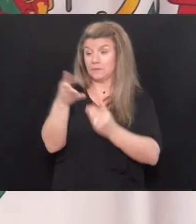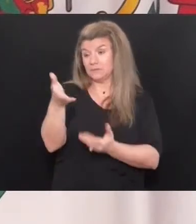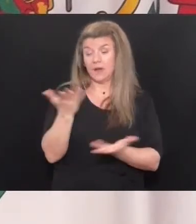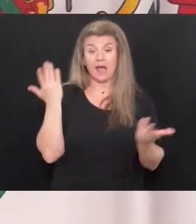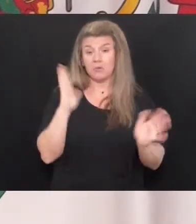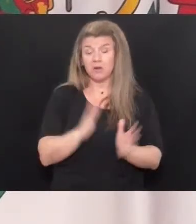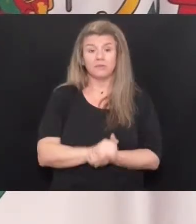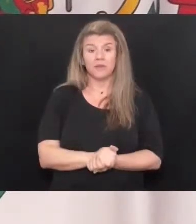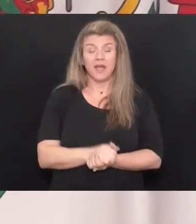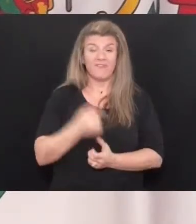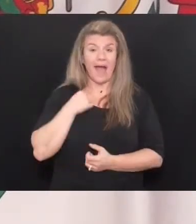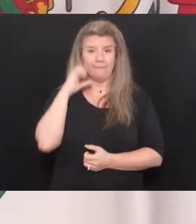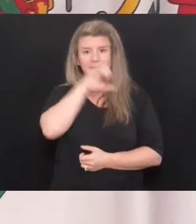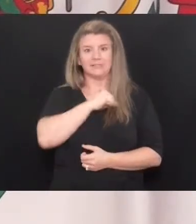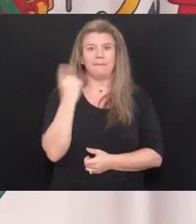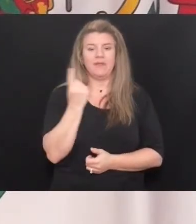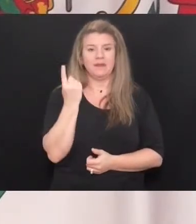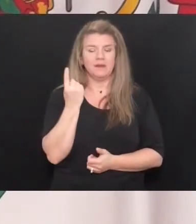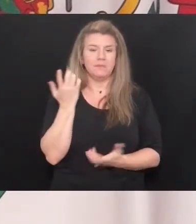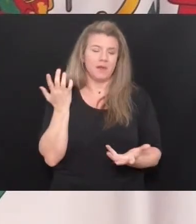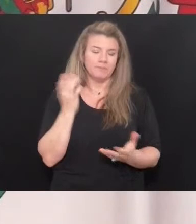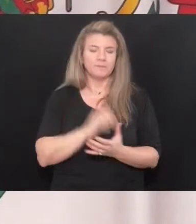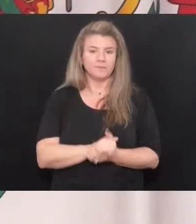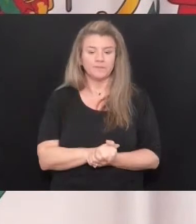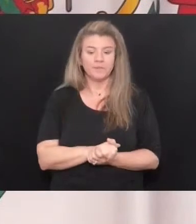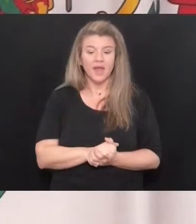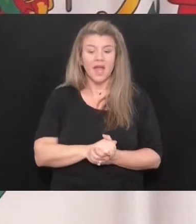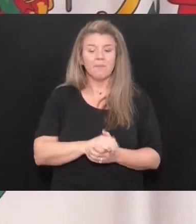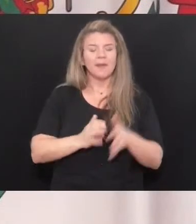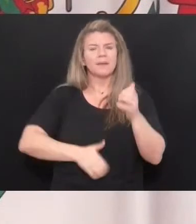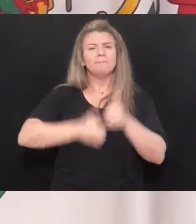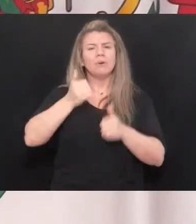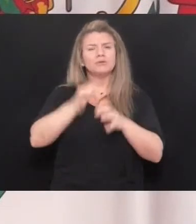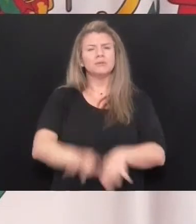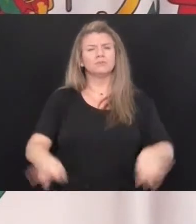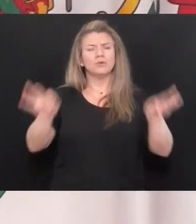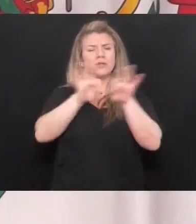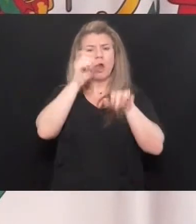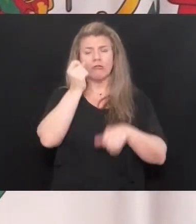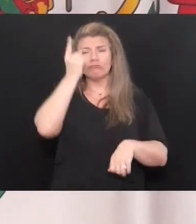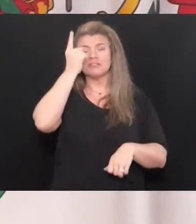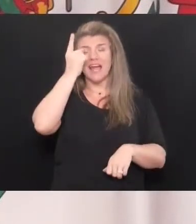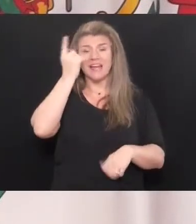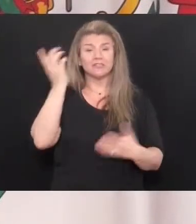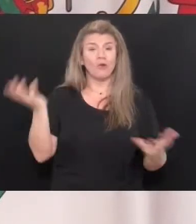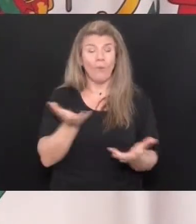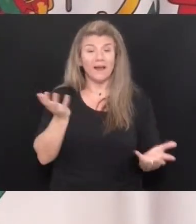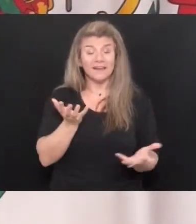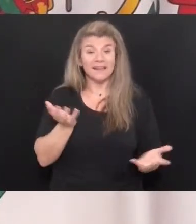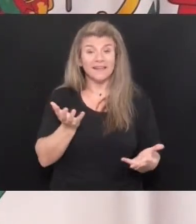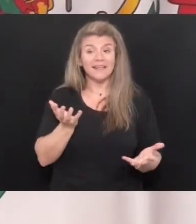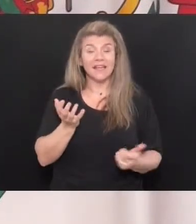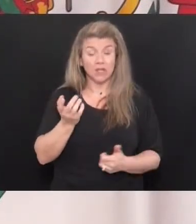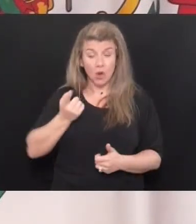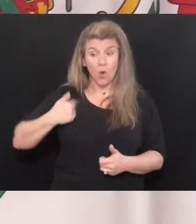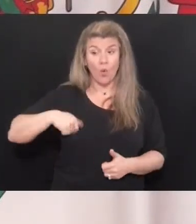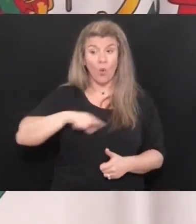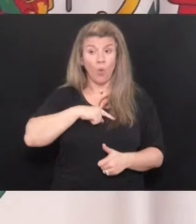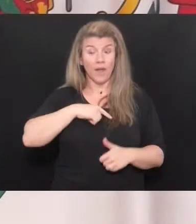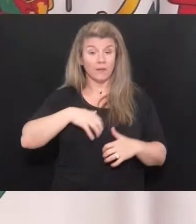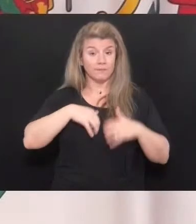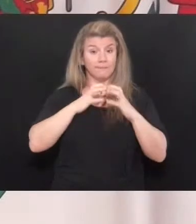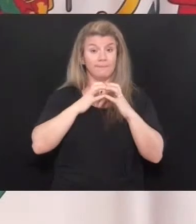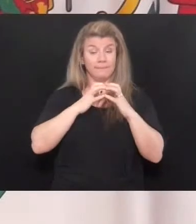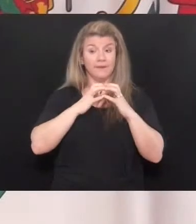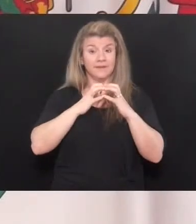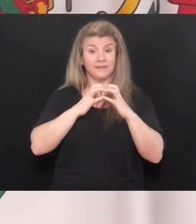something that I've missed, but the net of the whole thing is, you know, we rolled this out really fast,